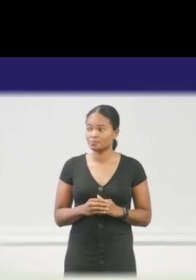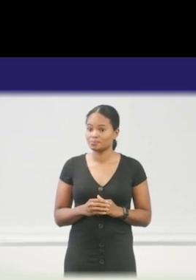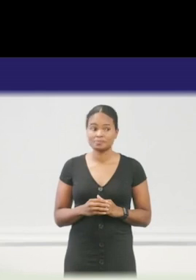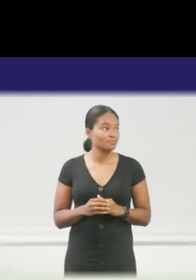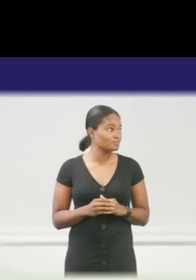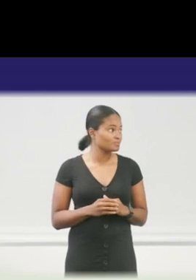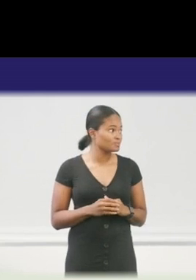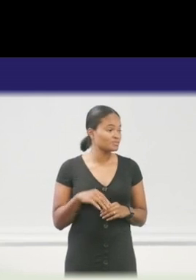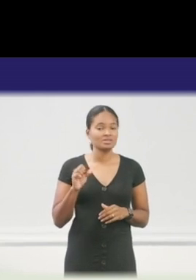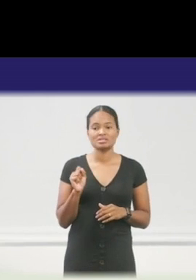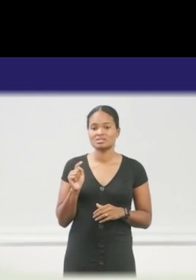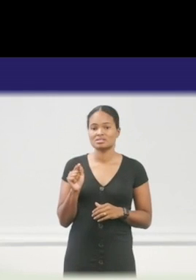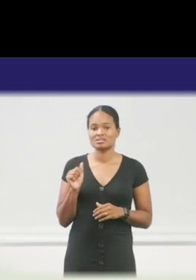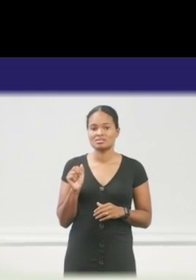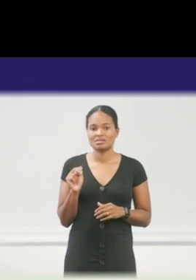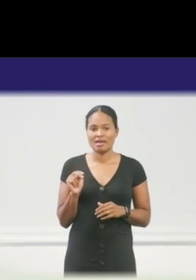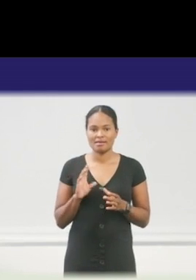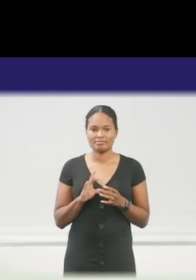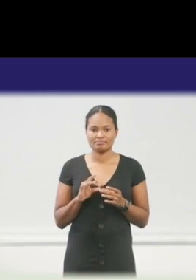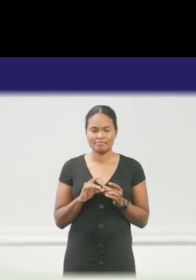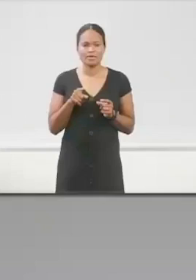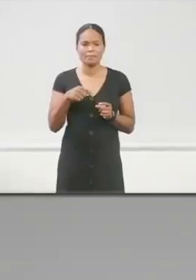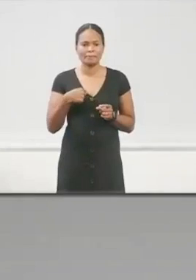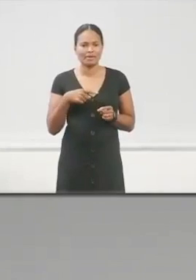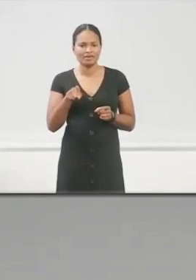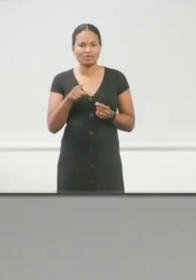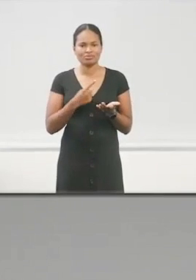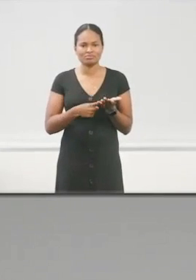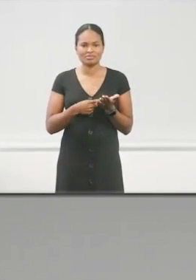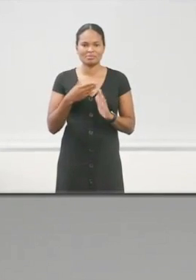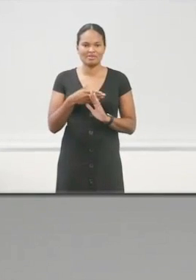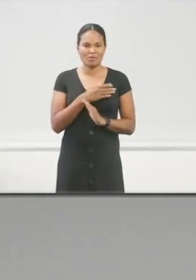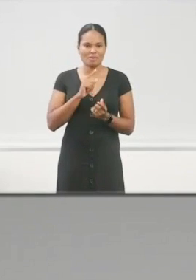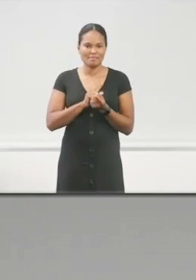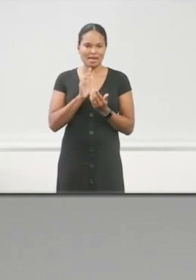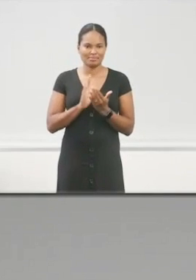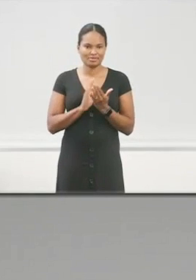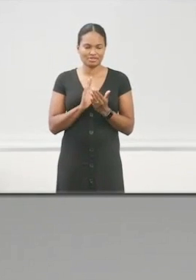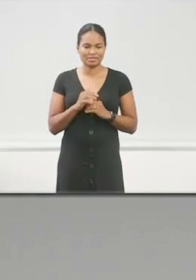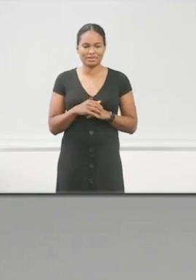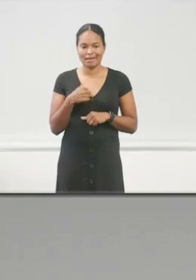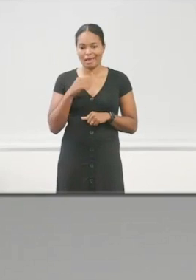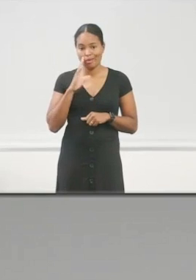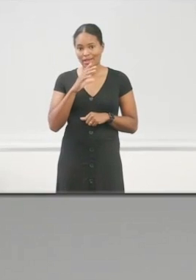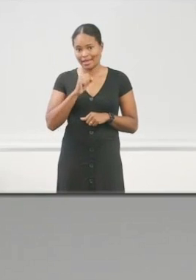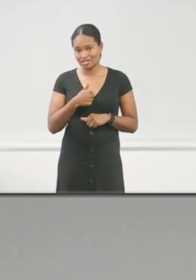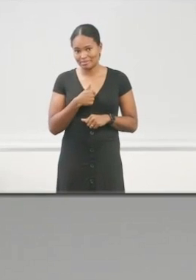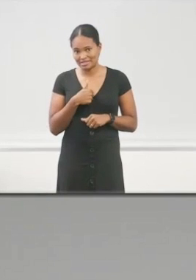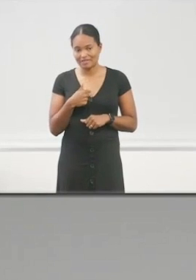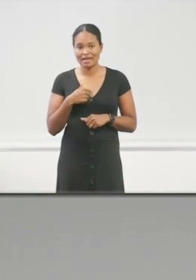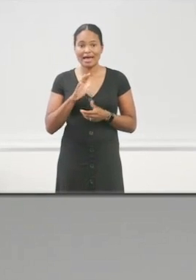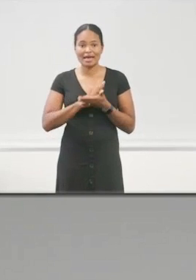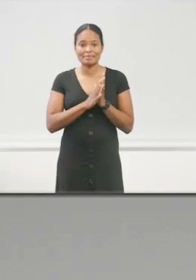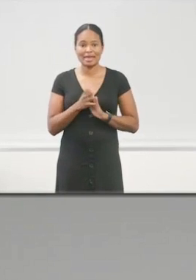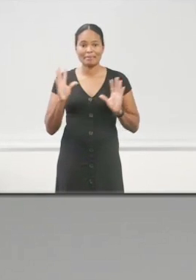You know, you and I were talking before I met you in person, and I'll date myself. I became a